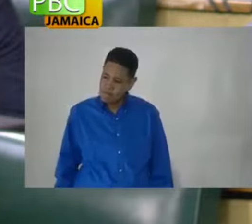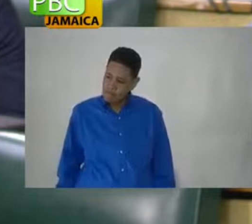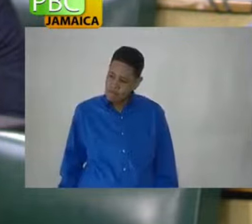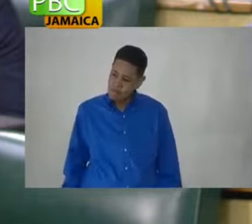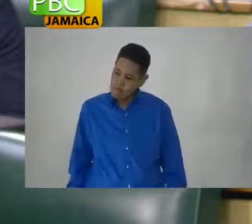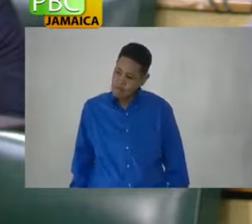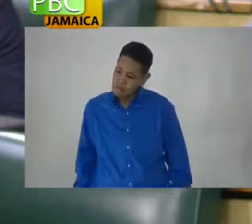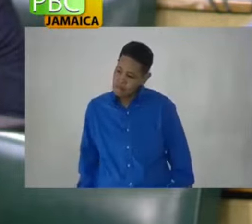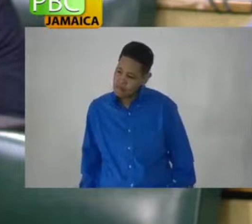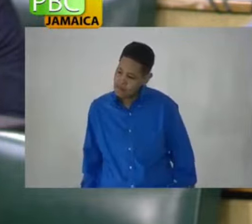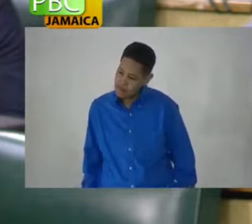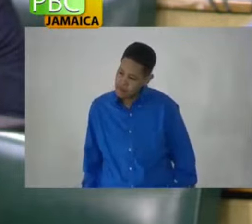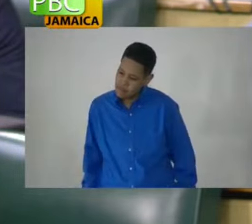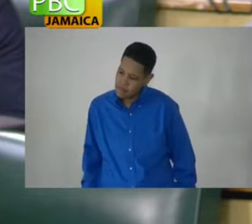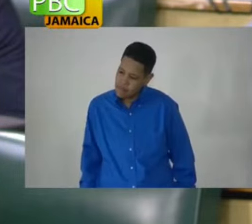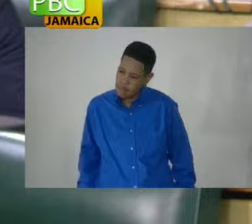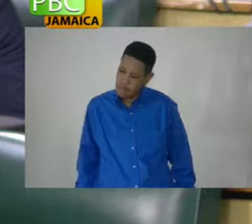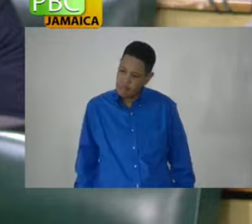Madam Speaker,